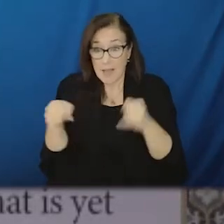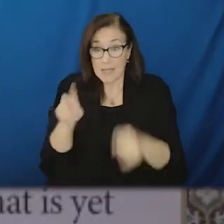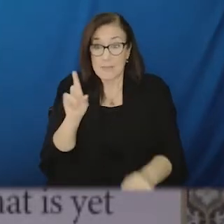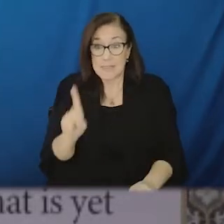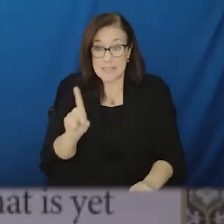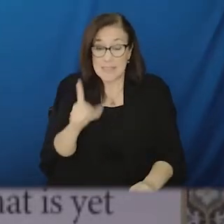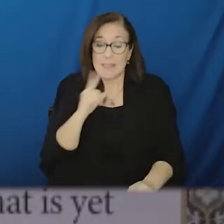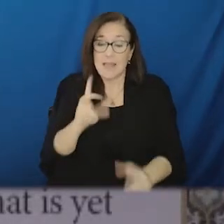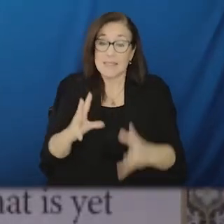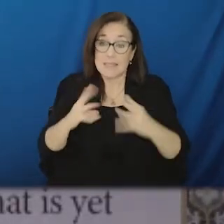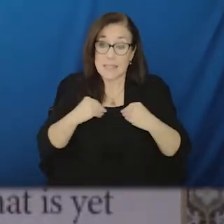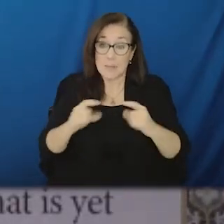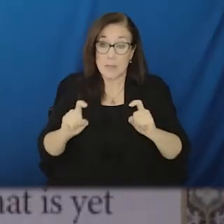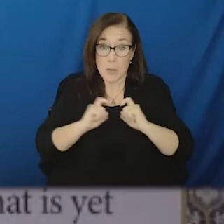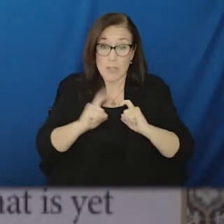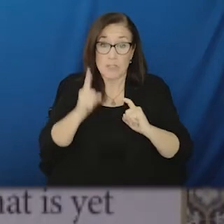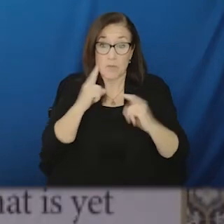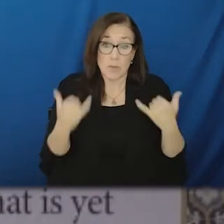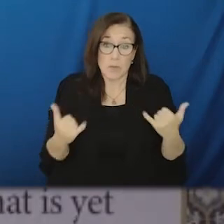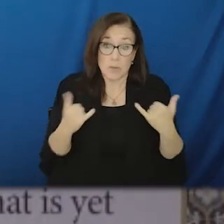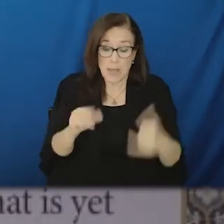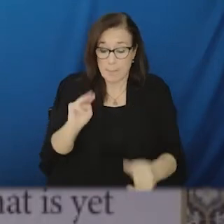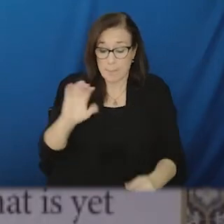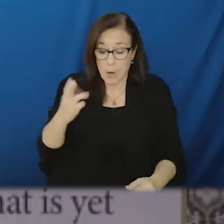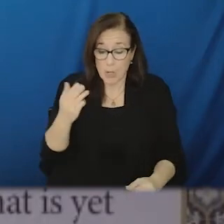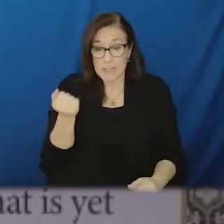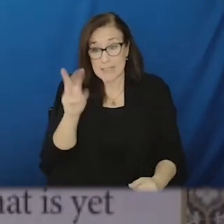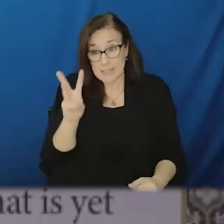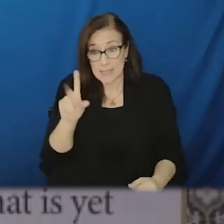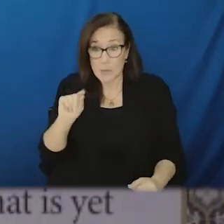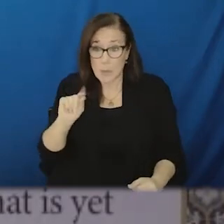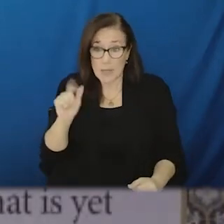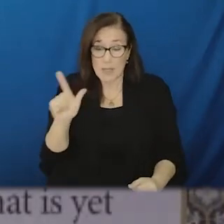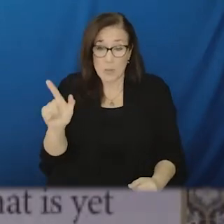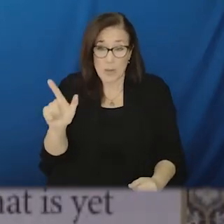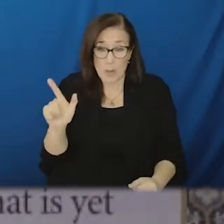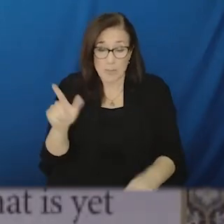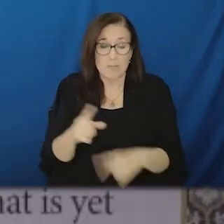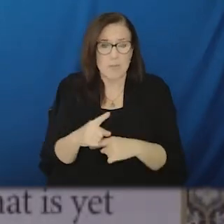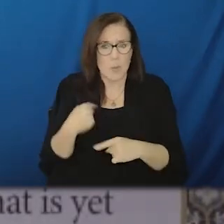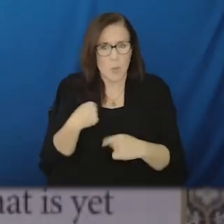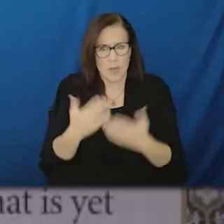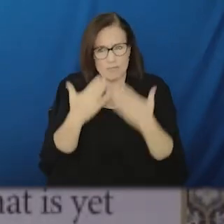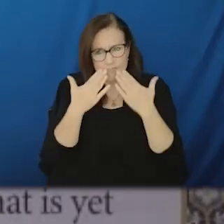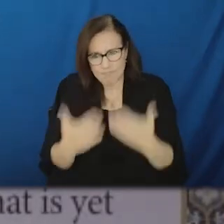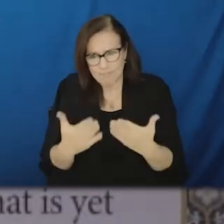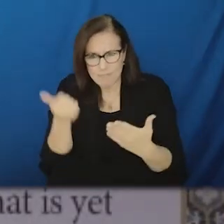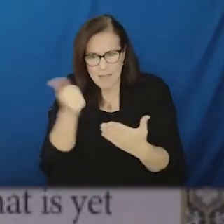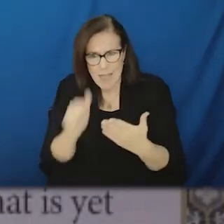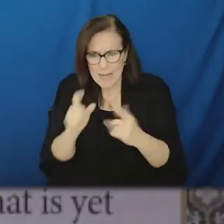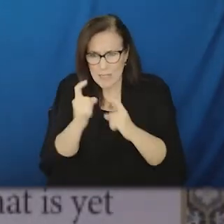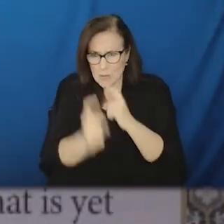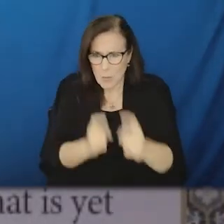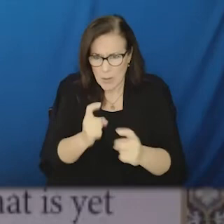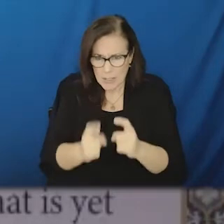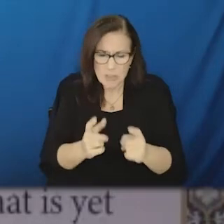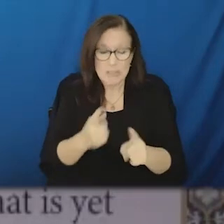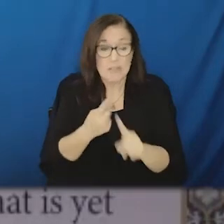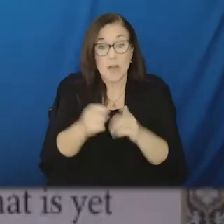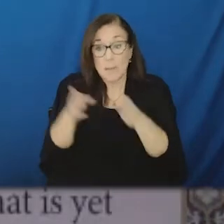March 16th, 2021. And of course, we're so grateful for those donations from individuals, also